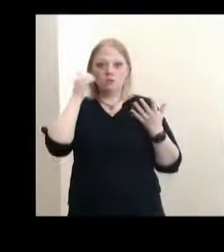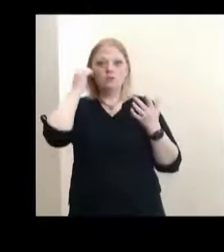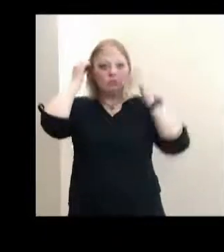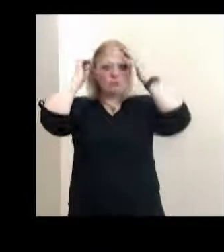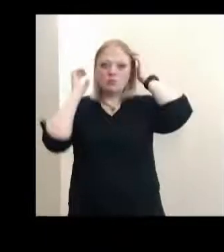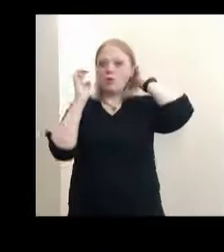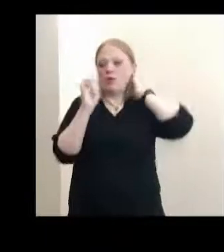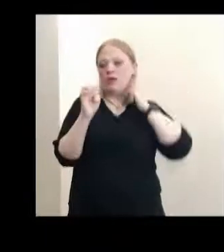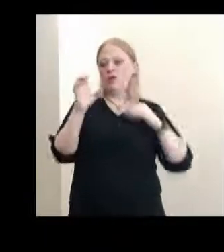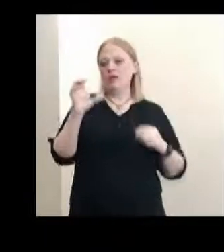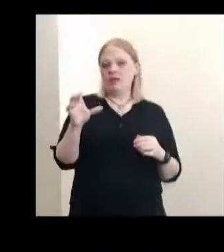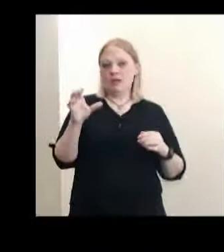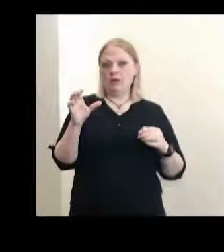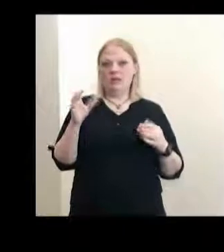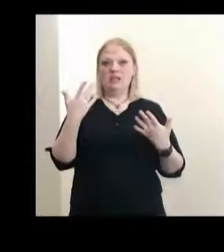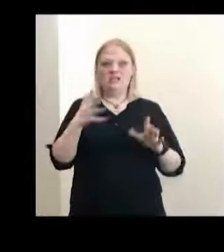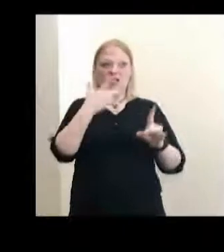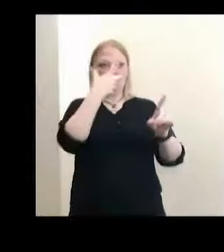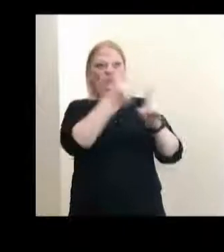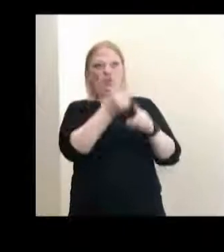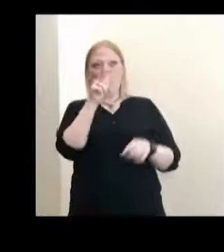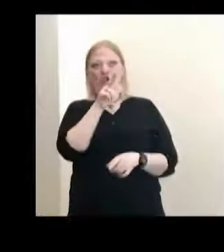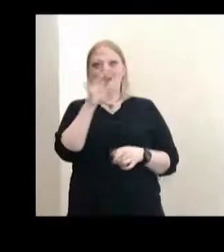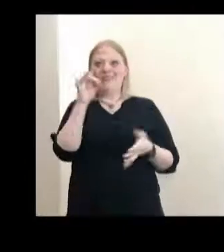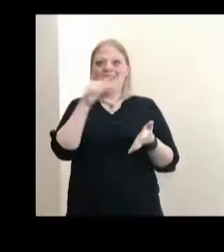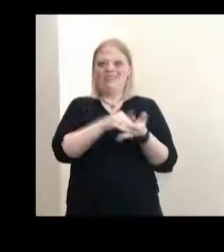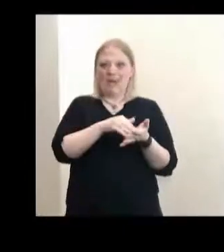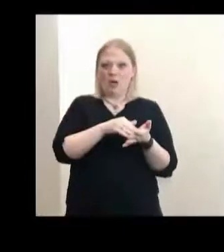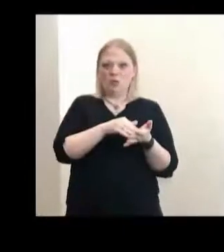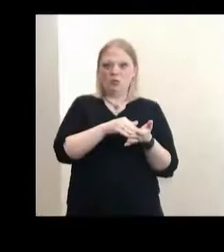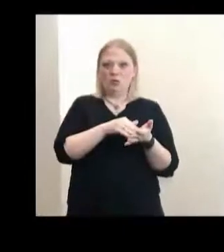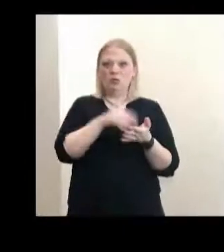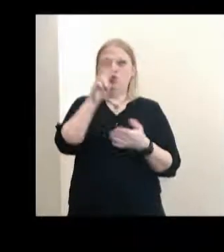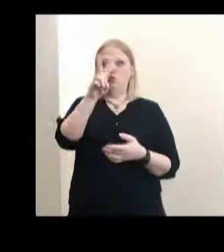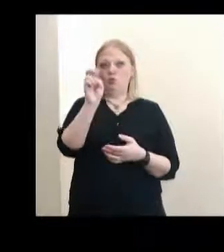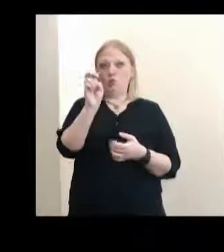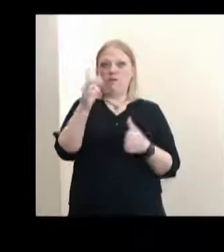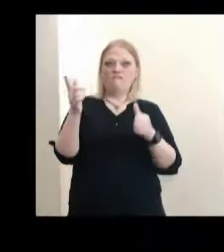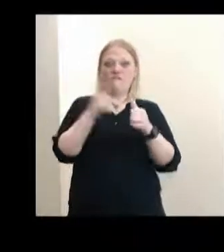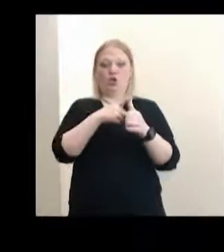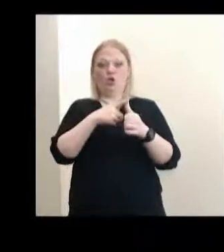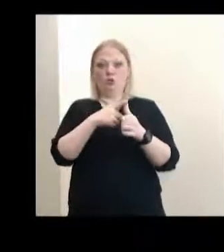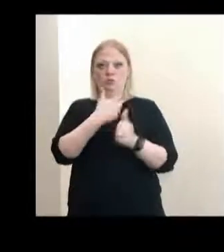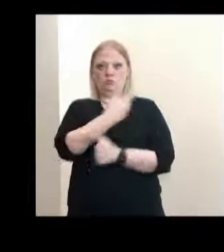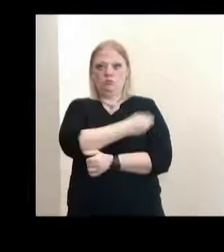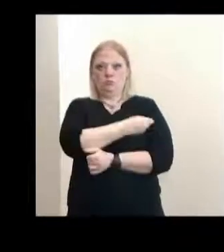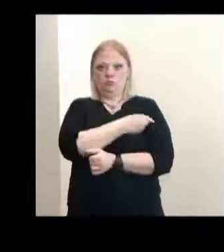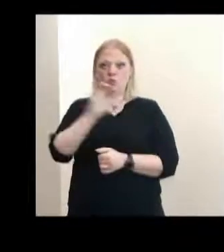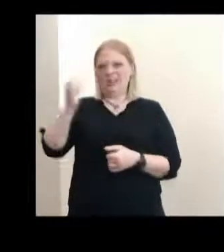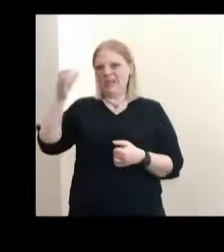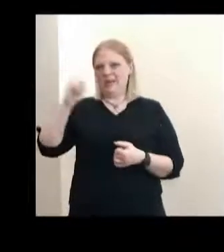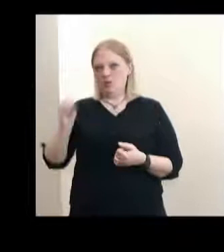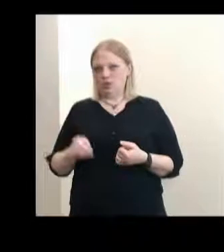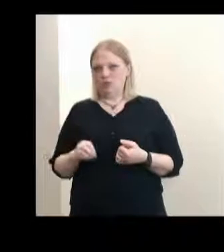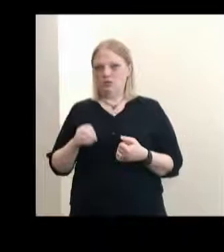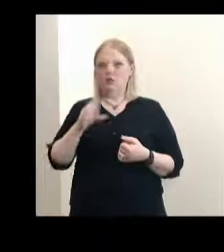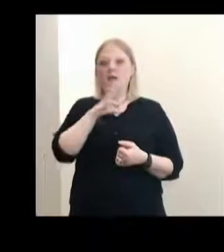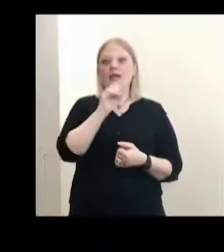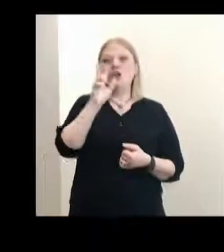that, Erie County has administered 38,200 first doses, so over 10% of all the first doses, and